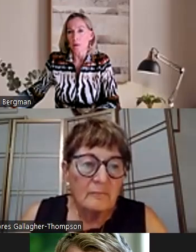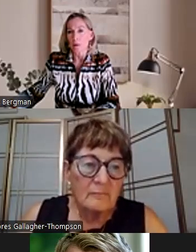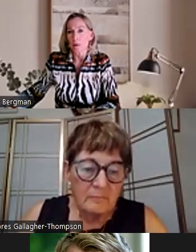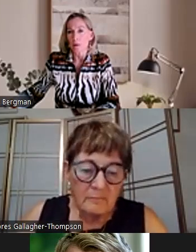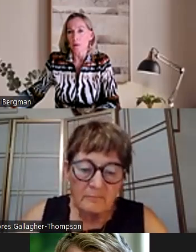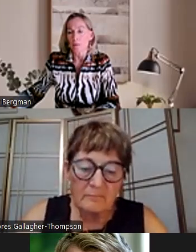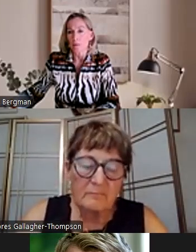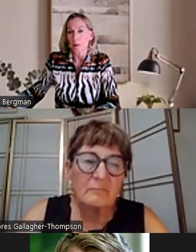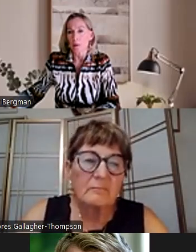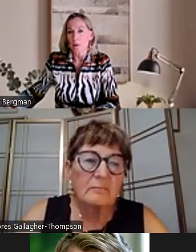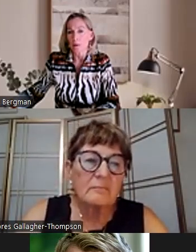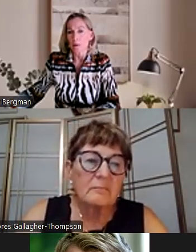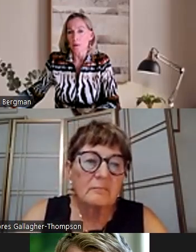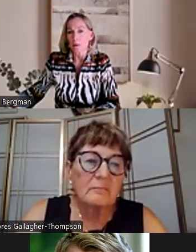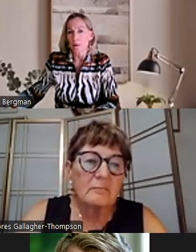Anyone else?